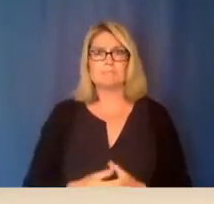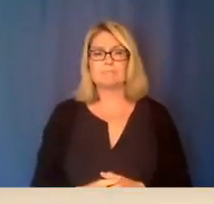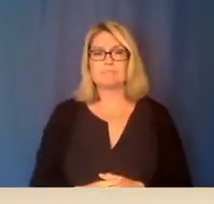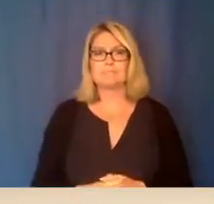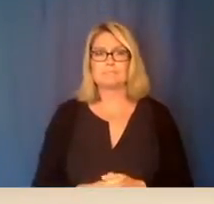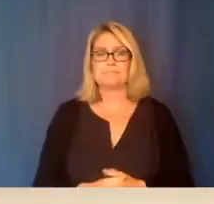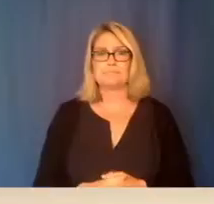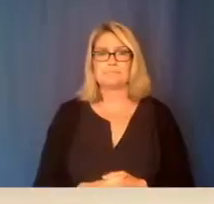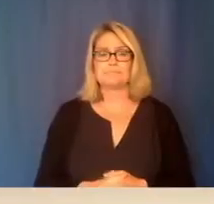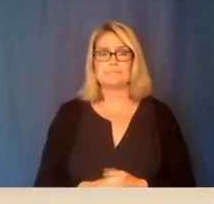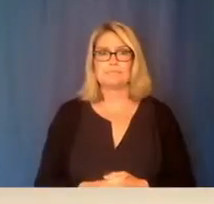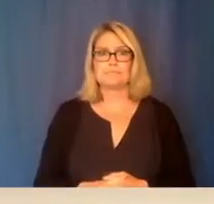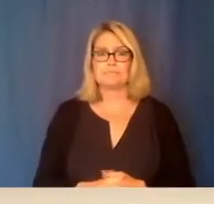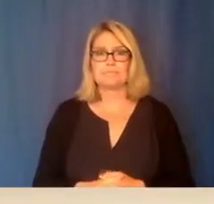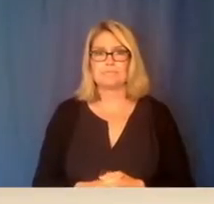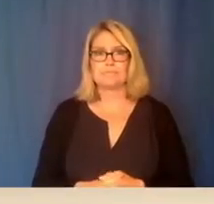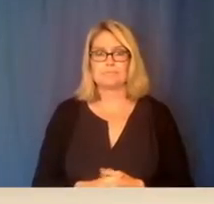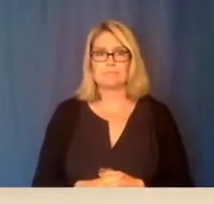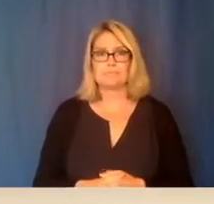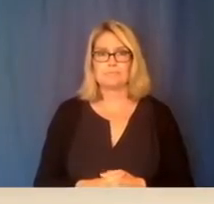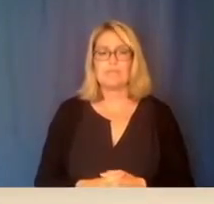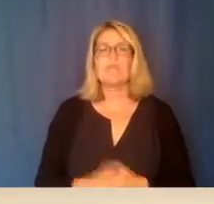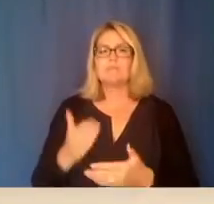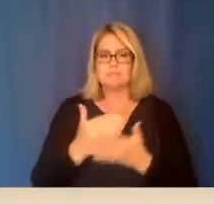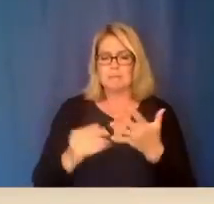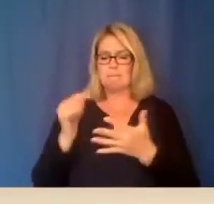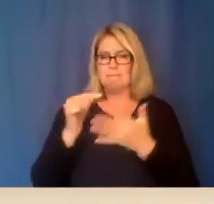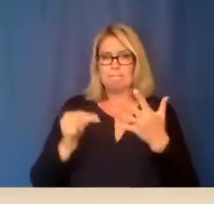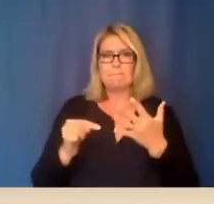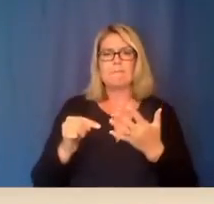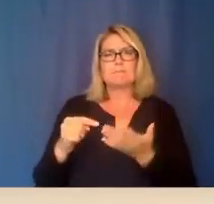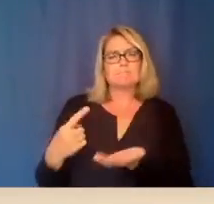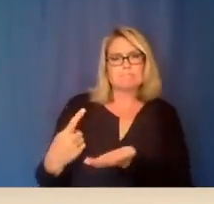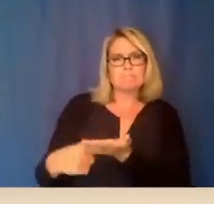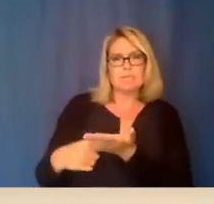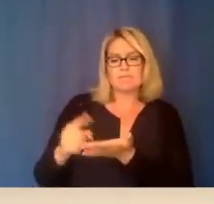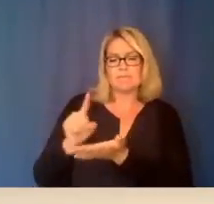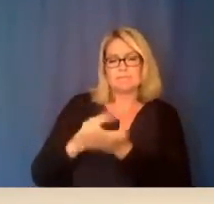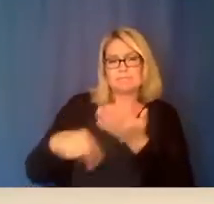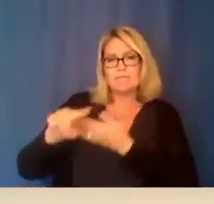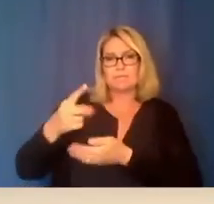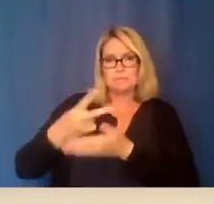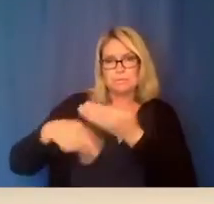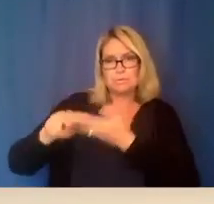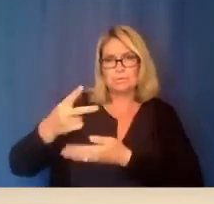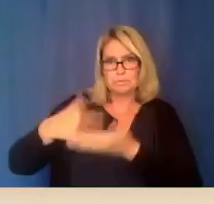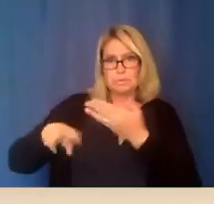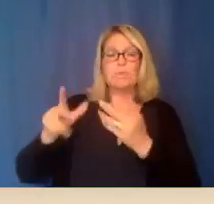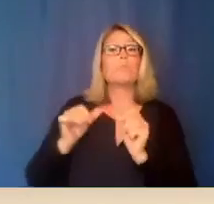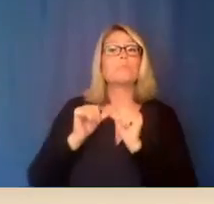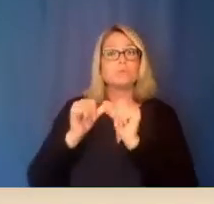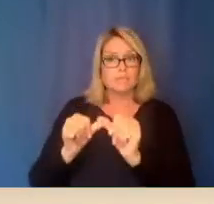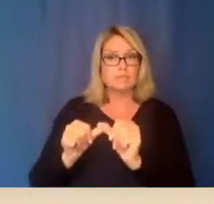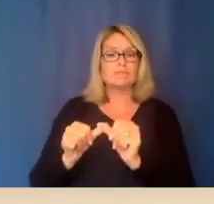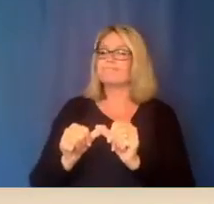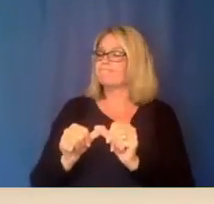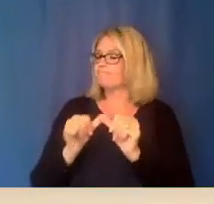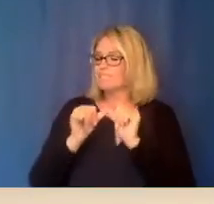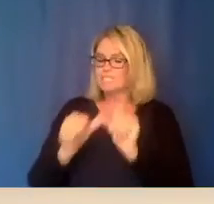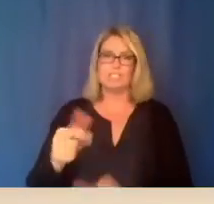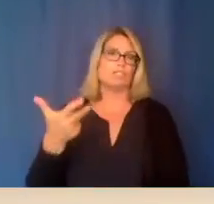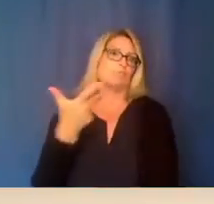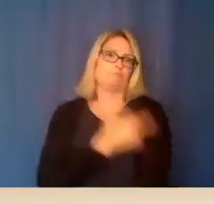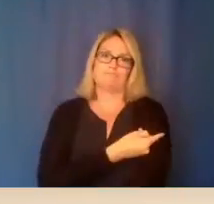here's a few things about the next couple of weeks. We'll continue to immunize island residents as quickly